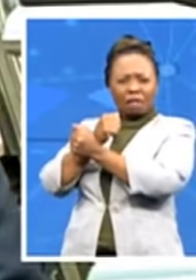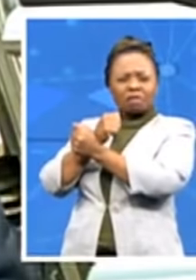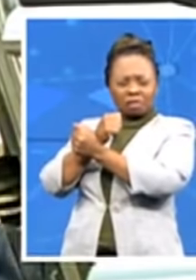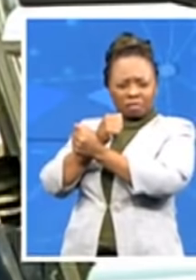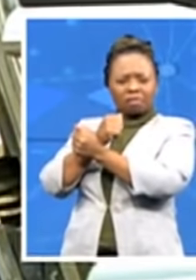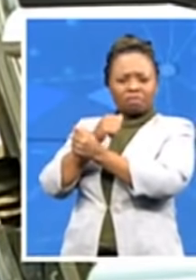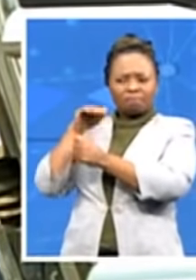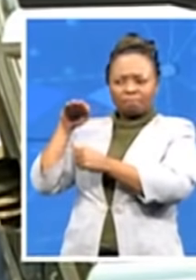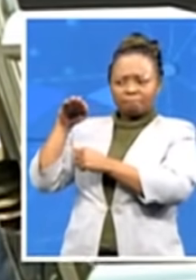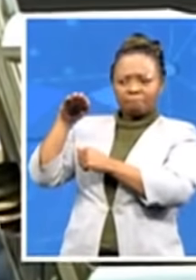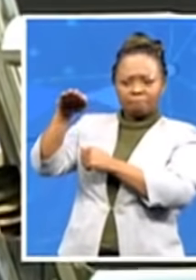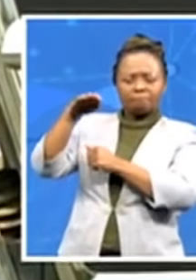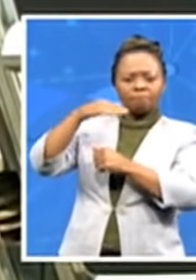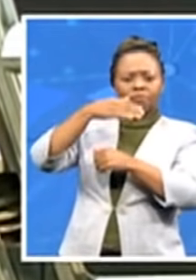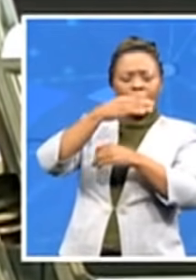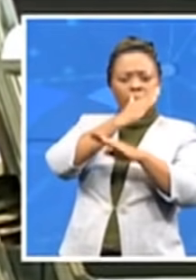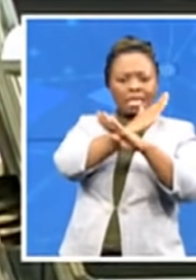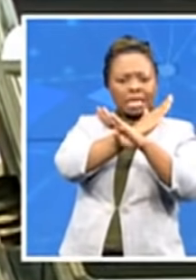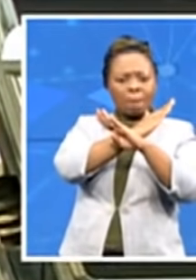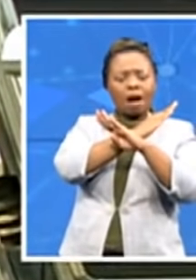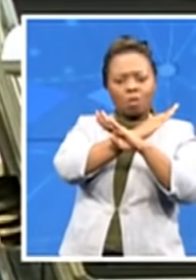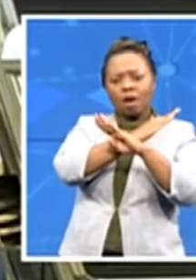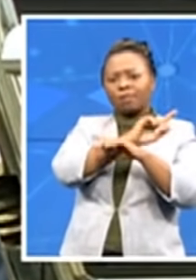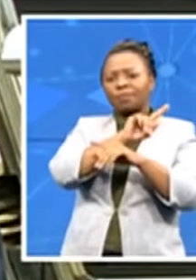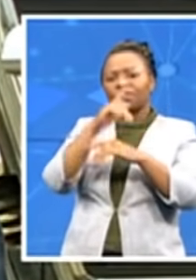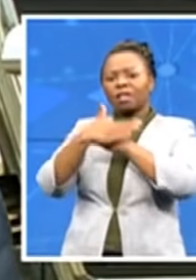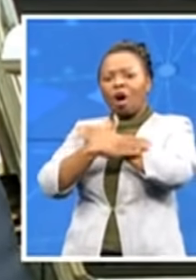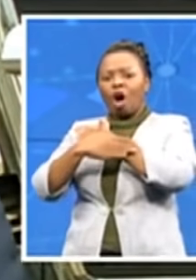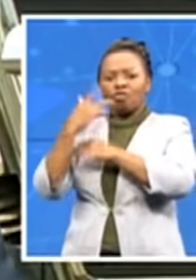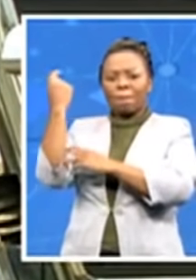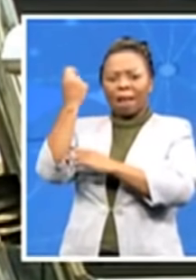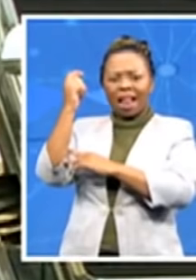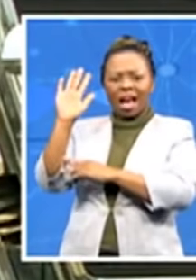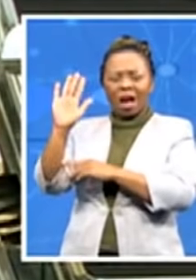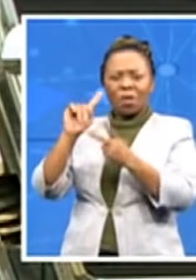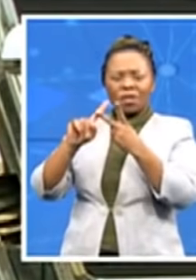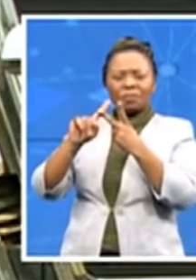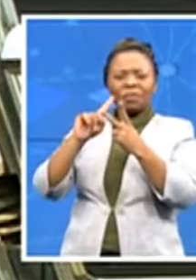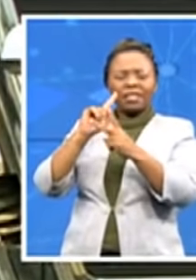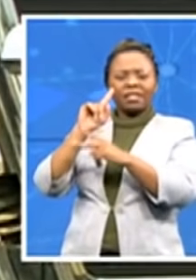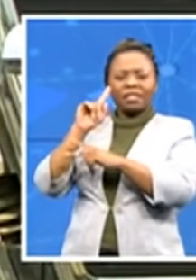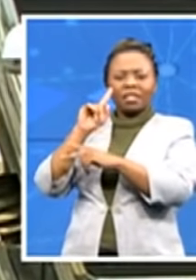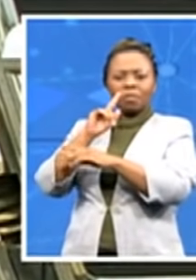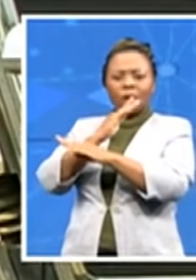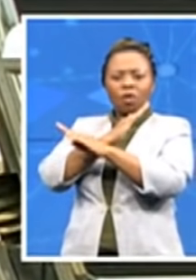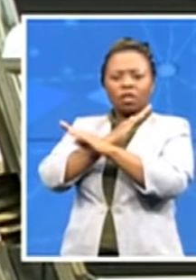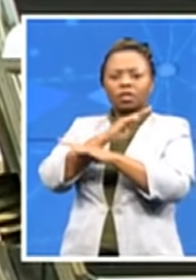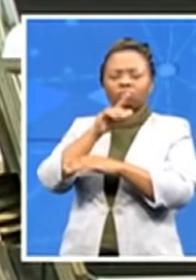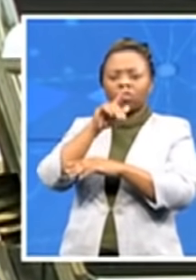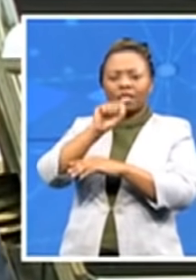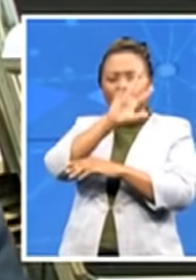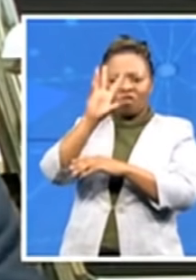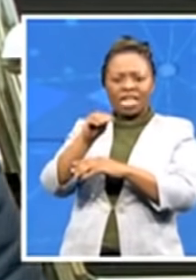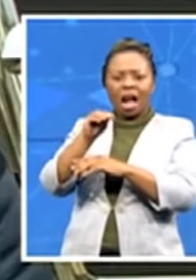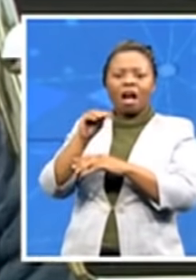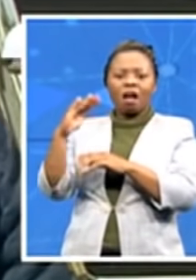and beyond, from countries like your Malawi or Zambia, your DRC, coming down to South Africa. But what if I told you that we